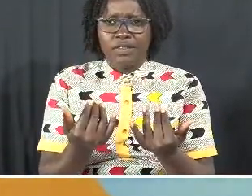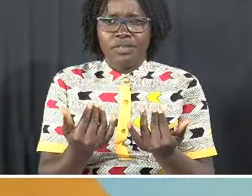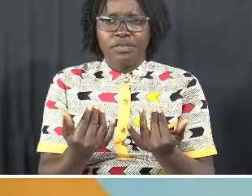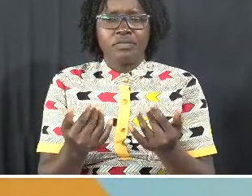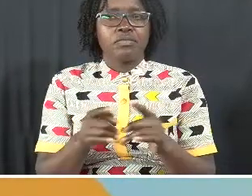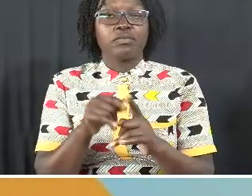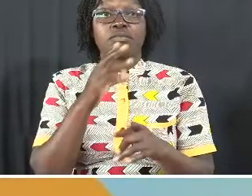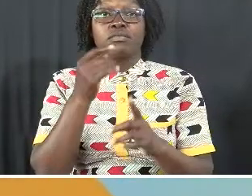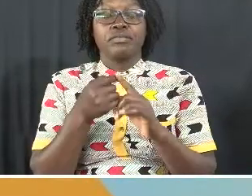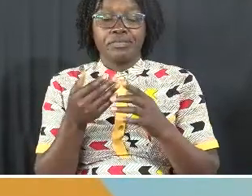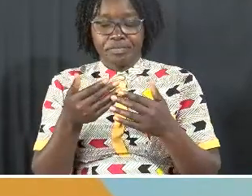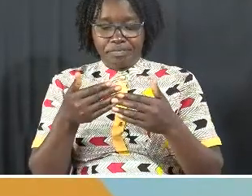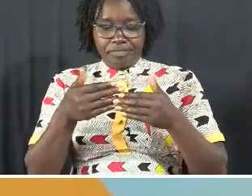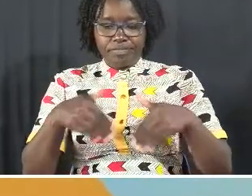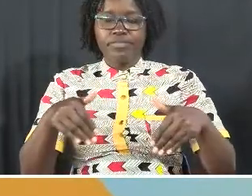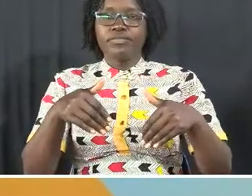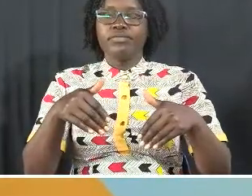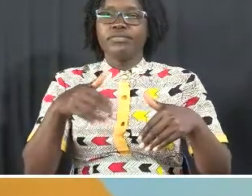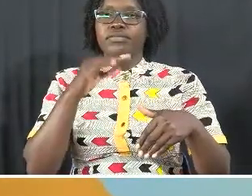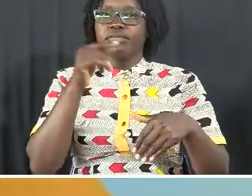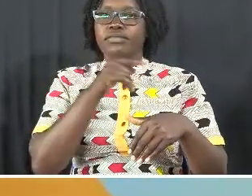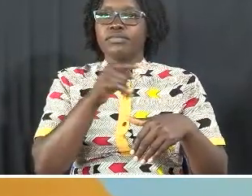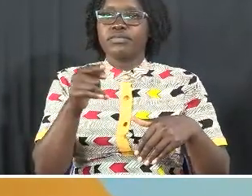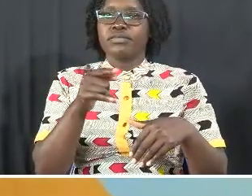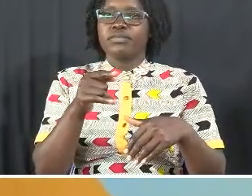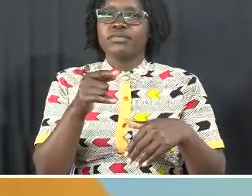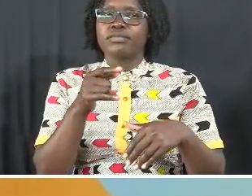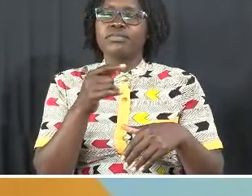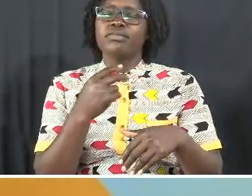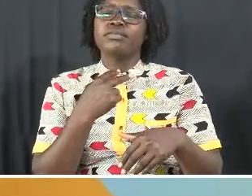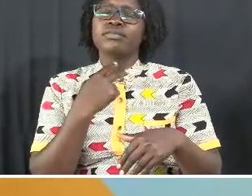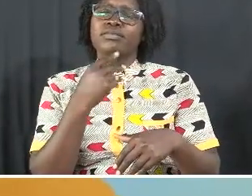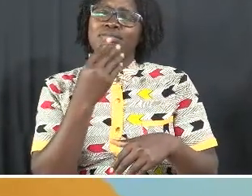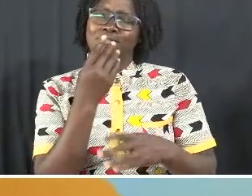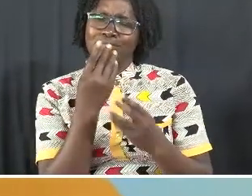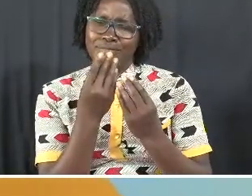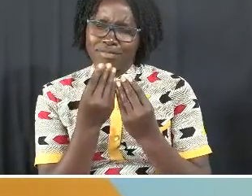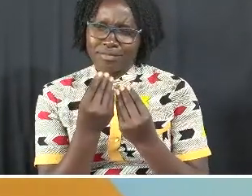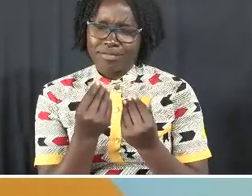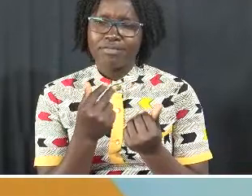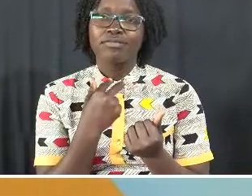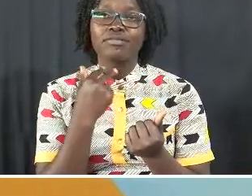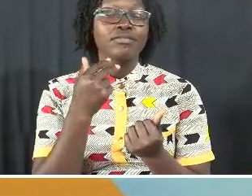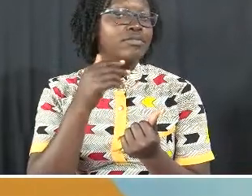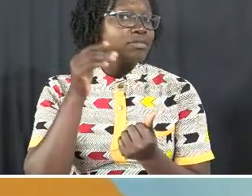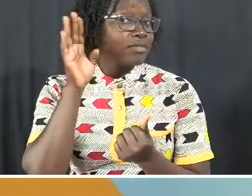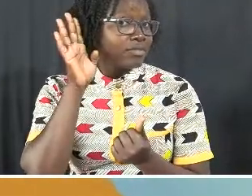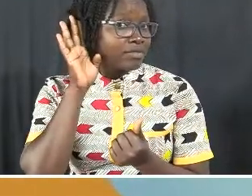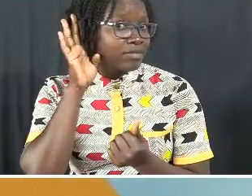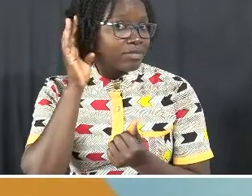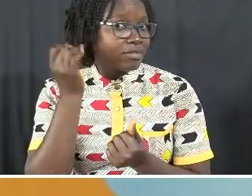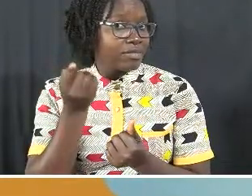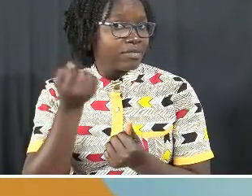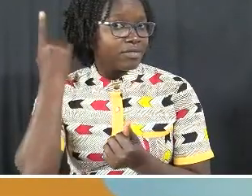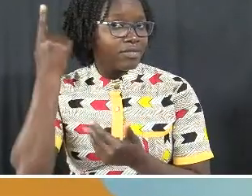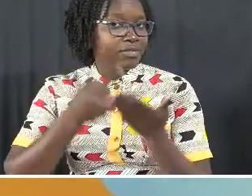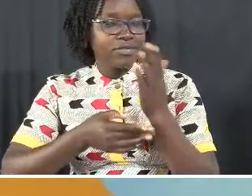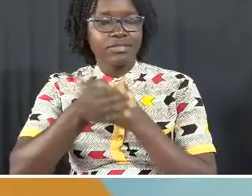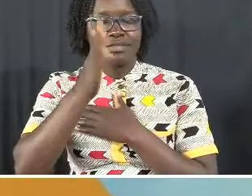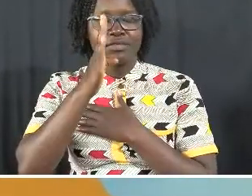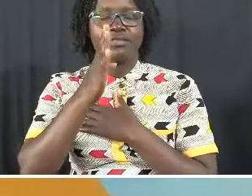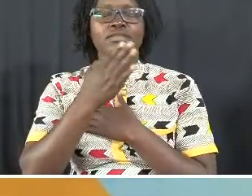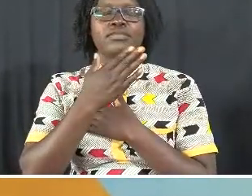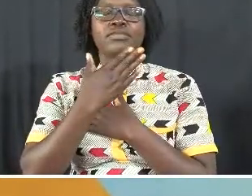as I speak from here, he speaks to you in a tone, in a manner which you can get to understand what God